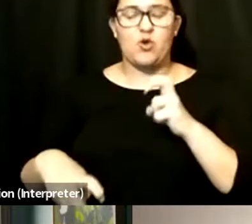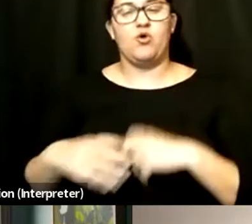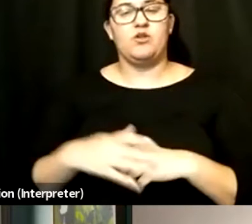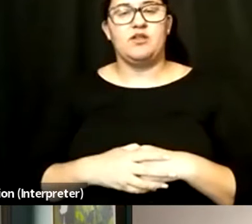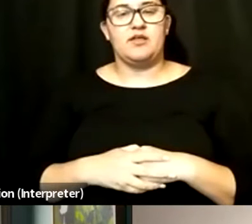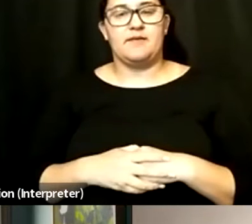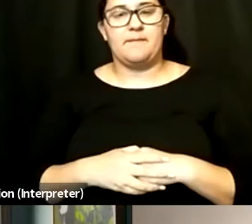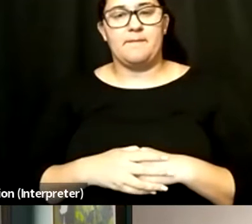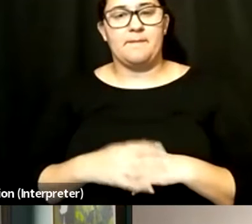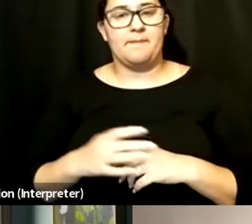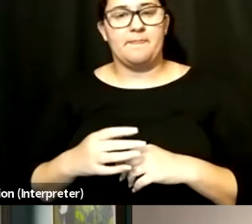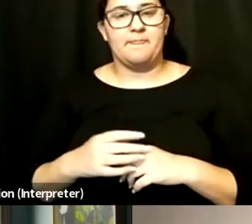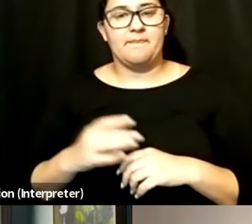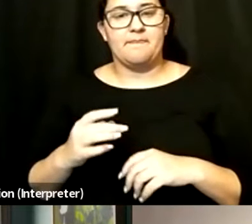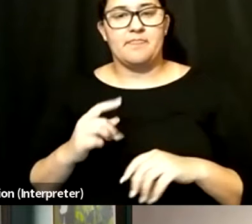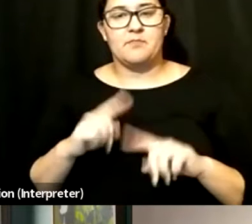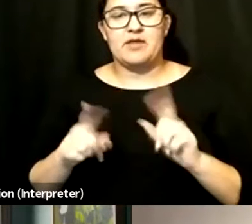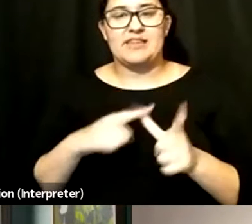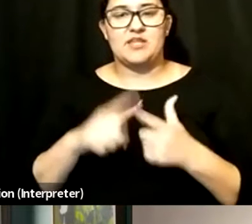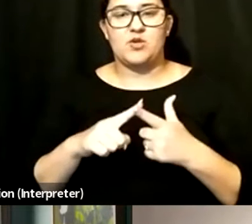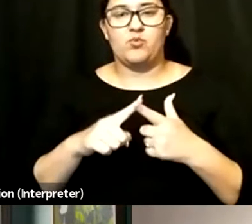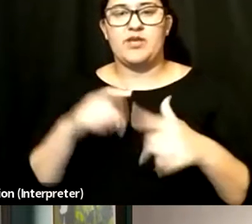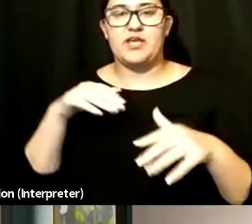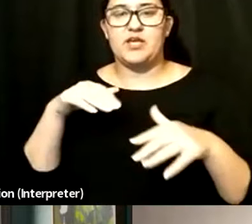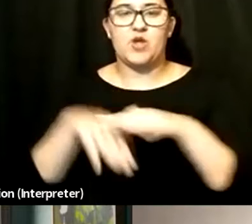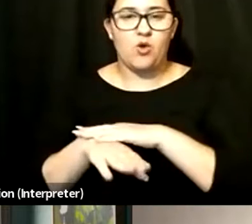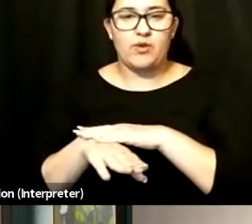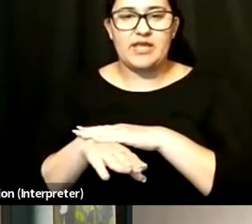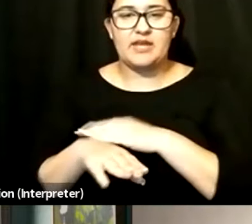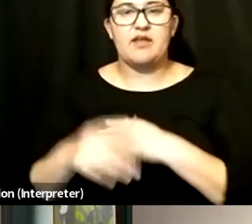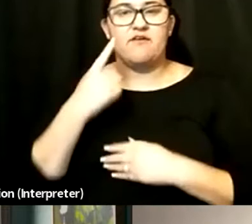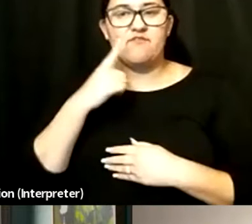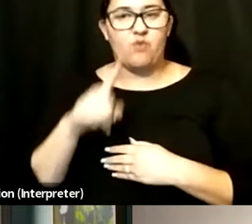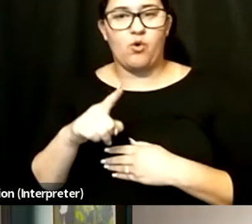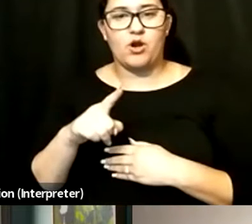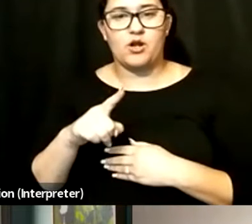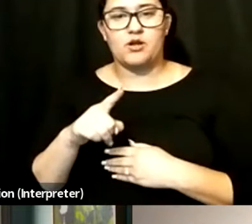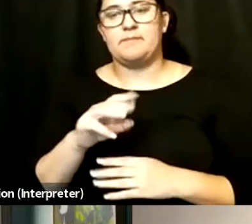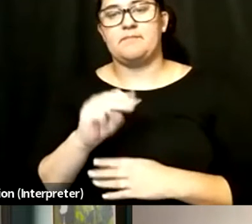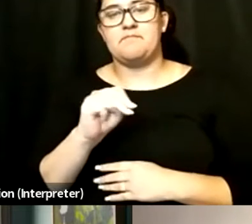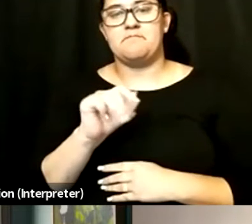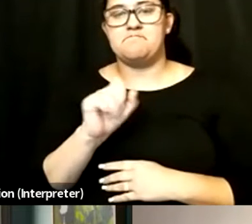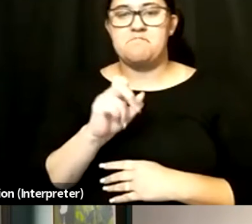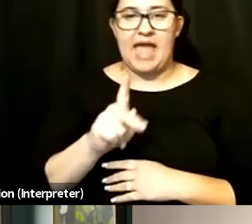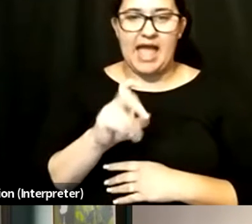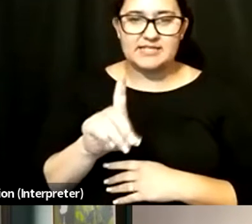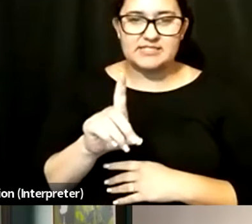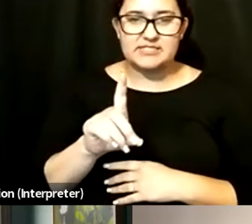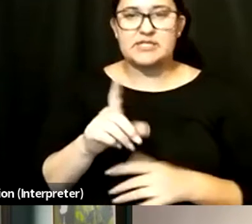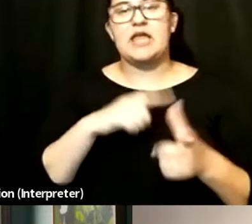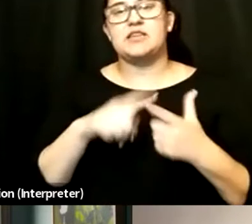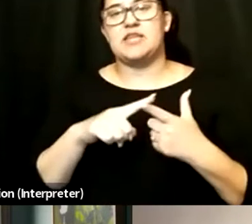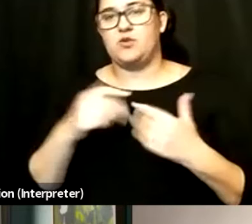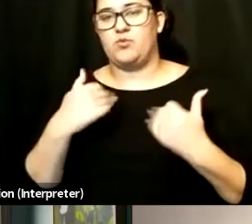which nobody's really masked. We have basically given up on COVID mitigation. Disabled people are going to be discouraged from voting. And people